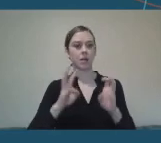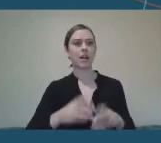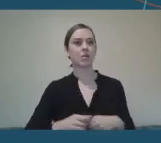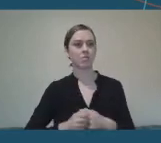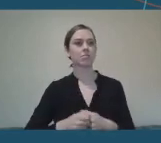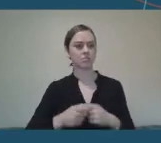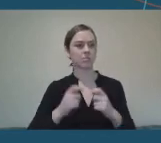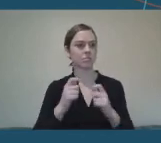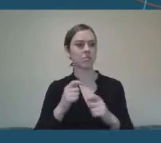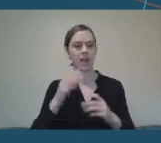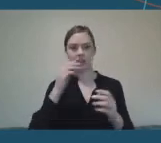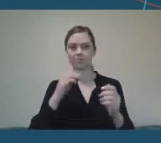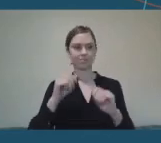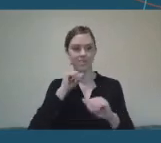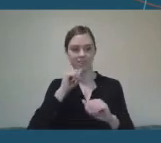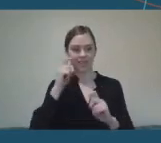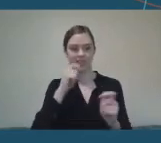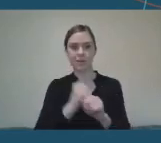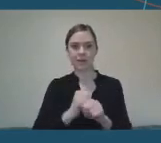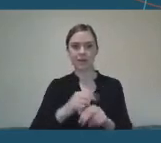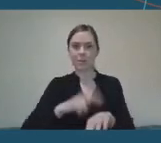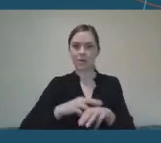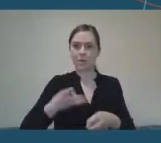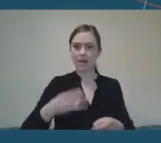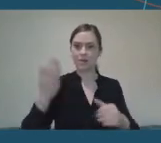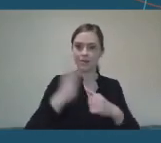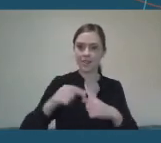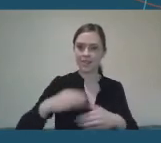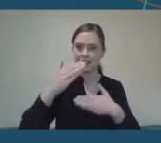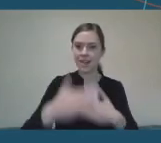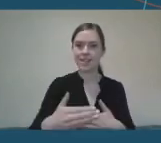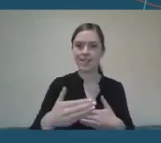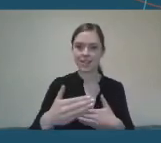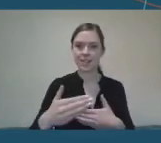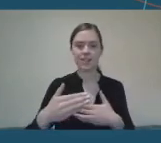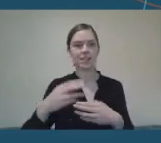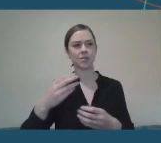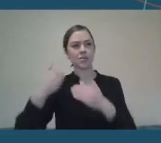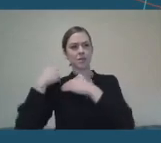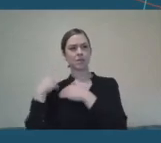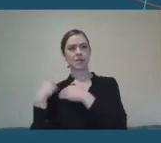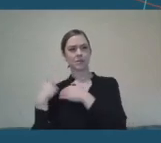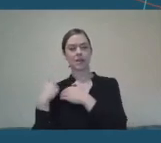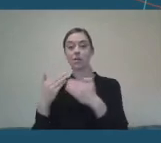and it's up to us. A huge thank you to all three of our speakers, to Paul, to Benny and to Joanne.